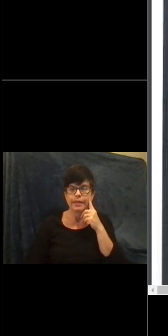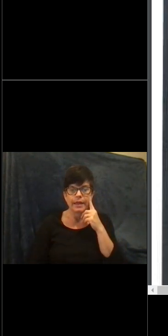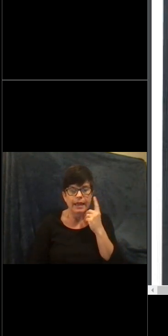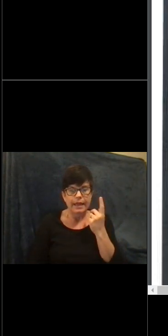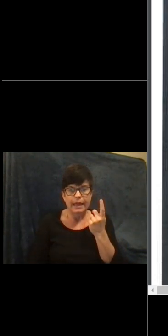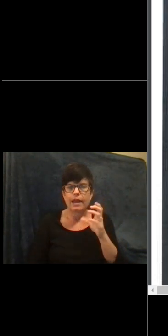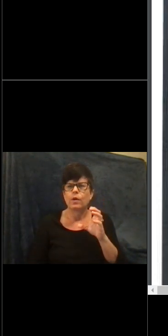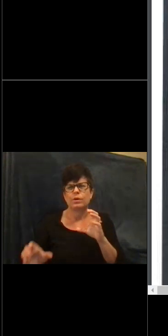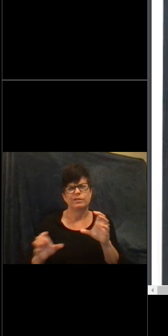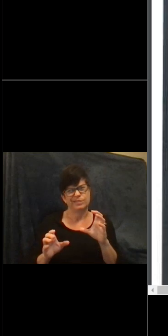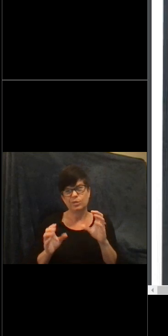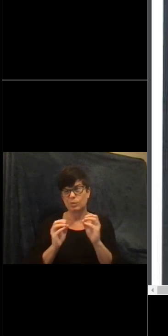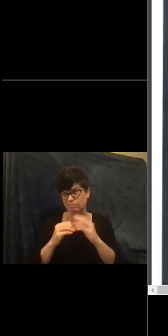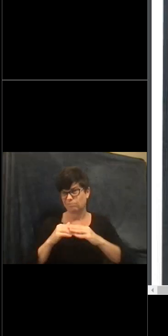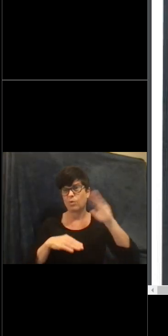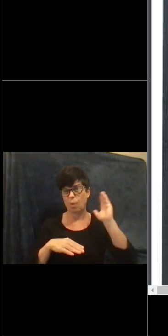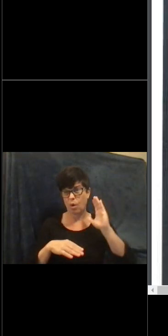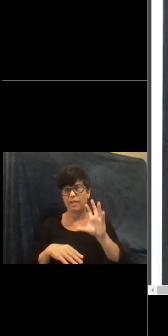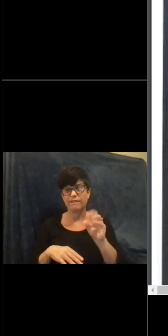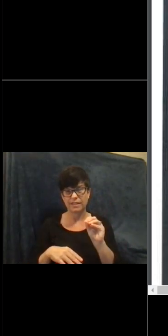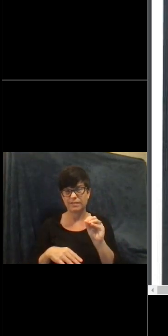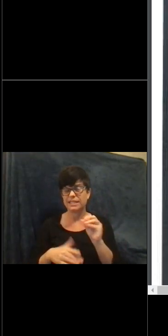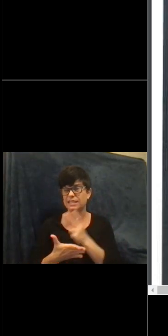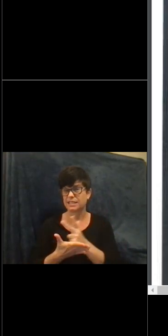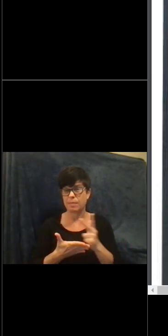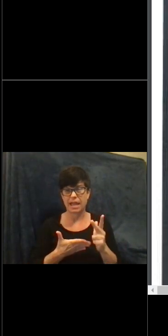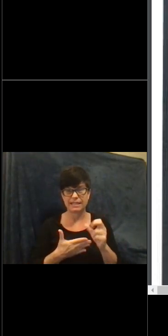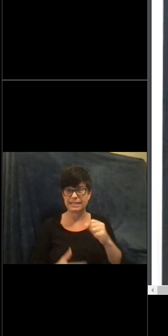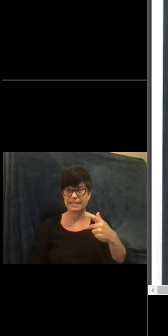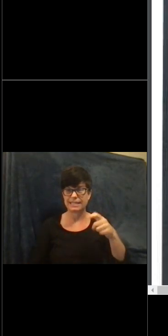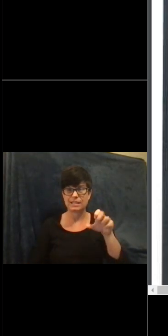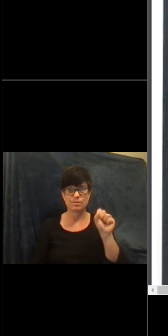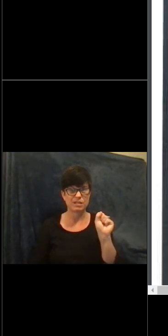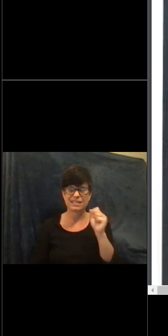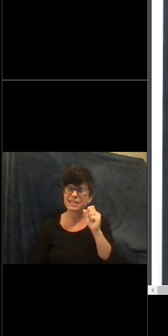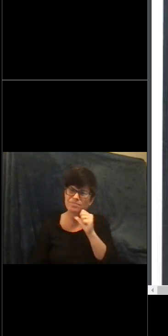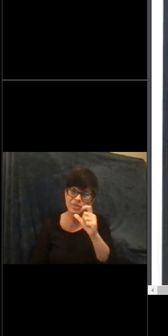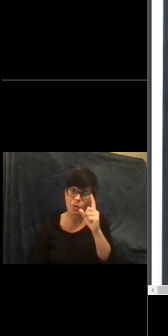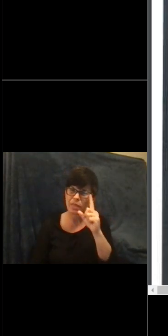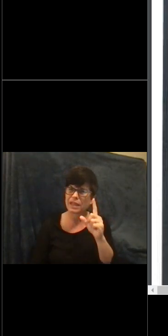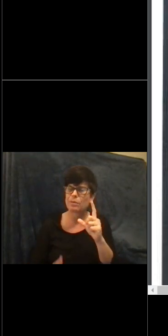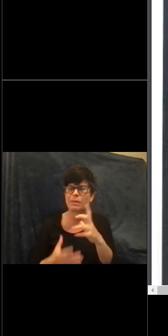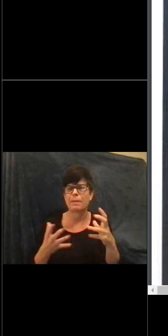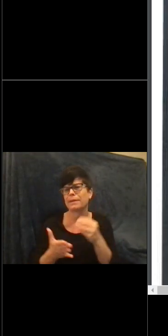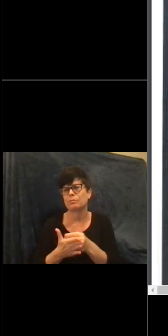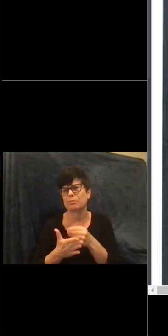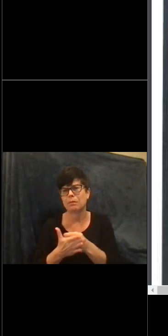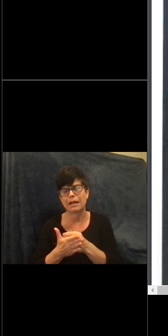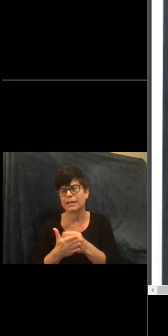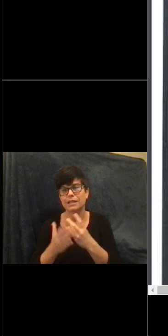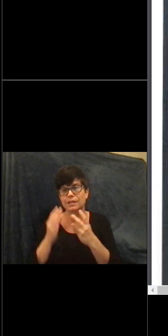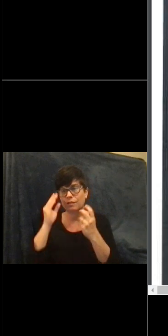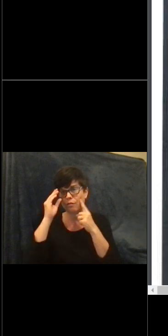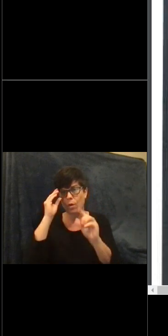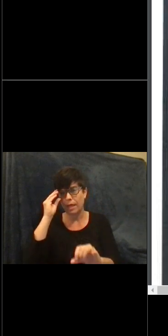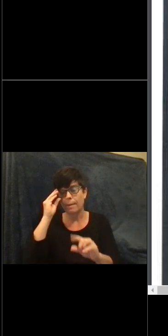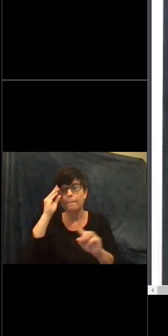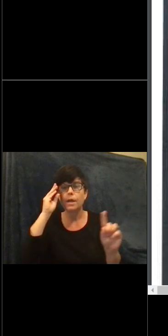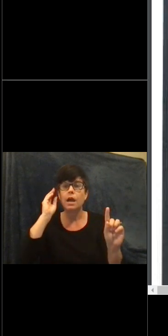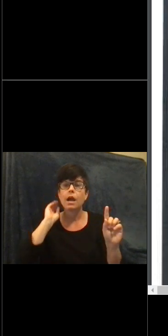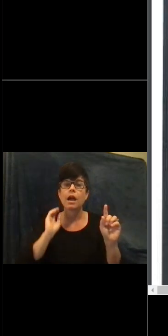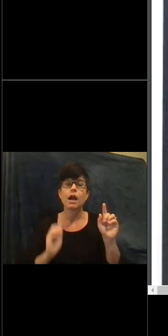I think we could do more than 50. I don't think the fiscal impact is gonna be that huge. It's still gonna be profitable, but you know,